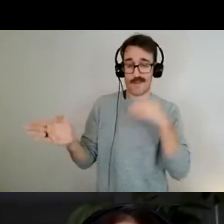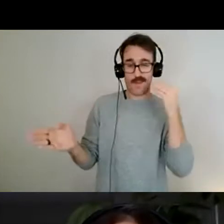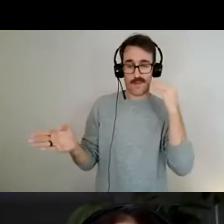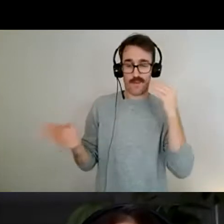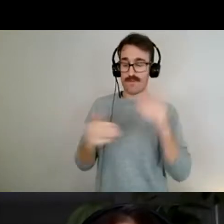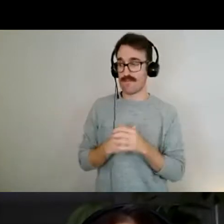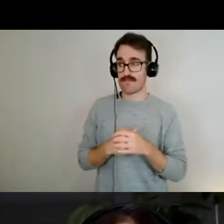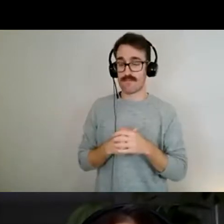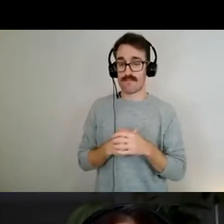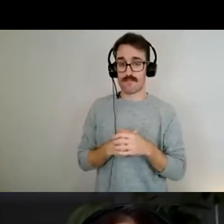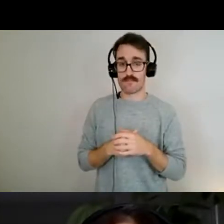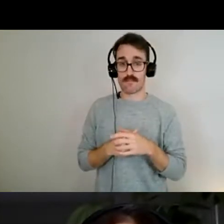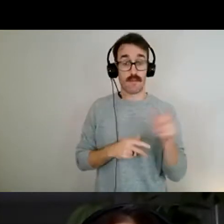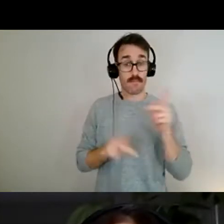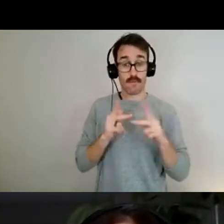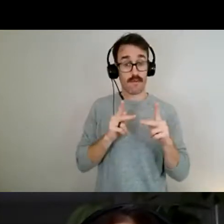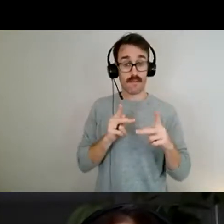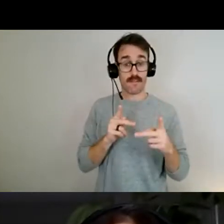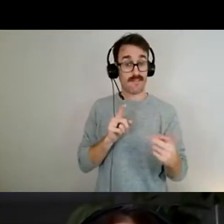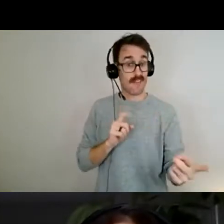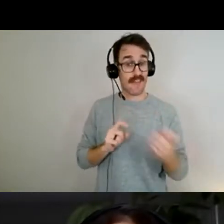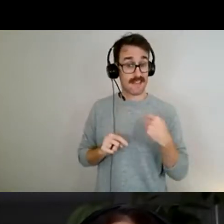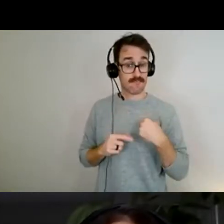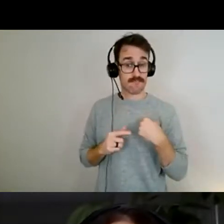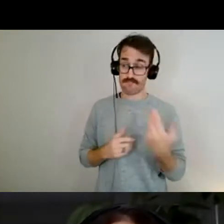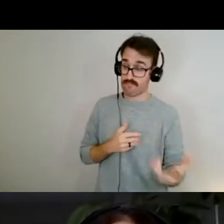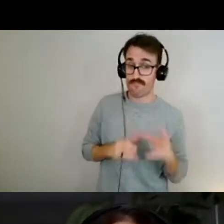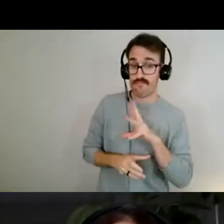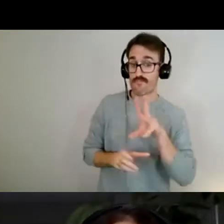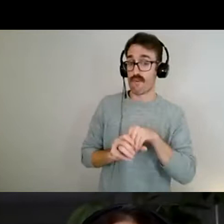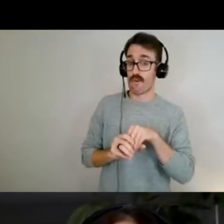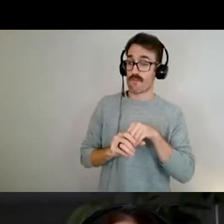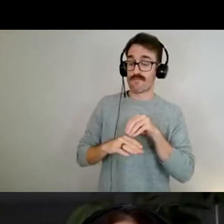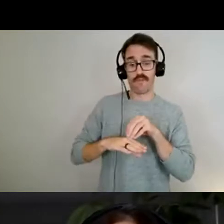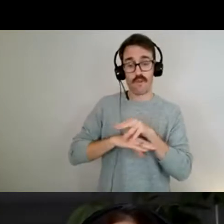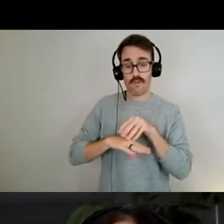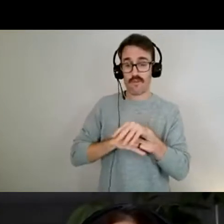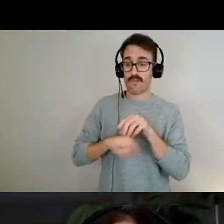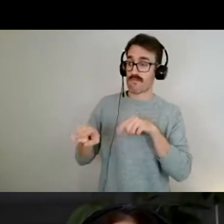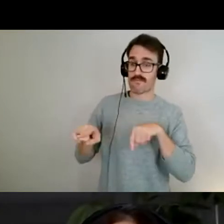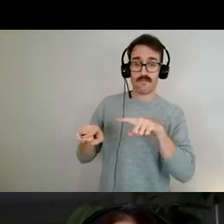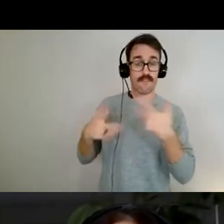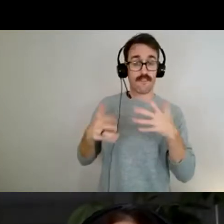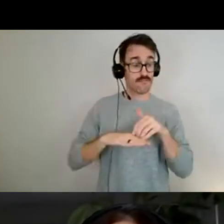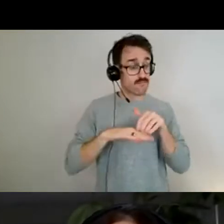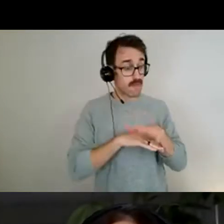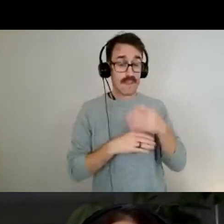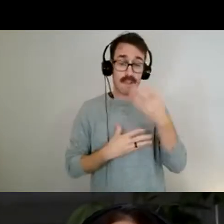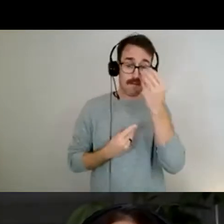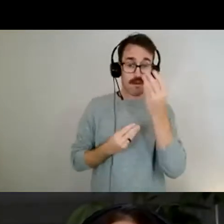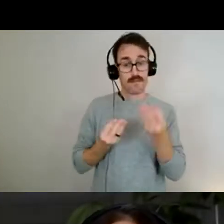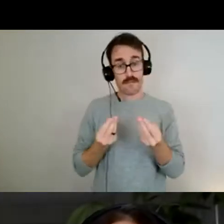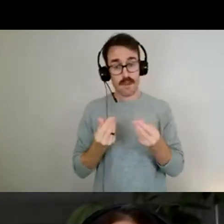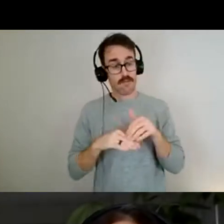asked to consult on some cases in which I am sent material and I